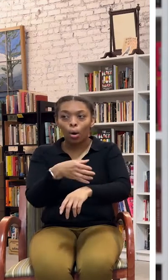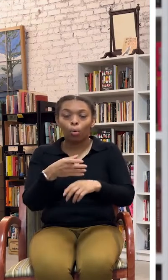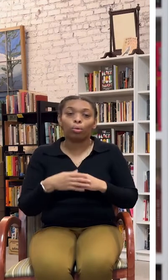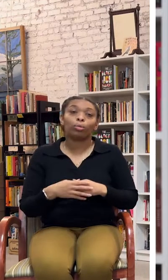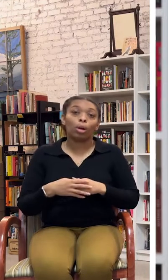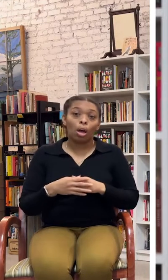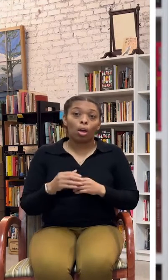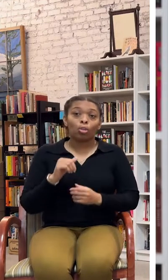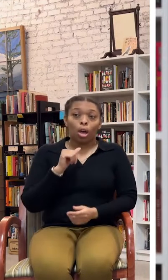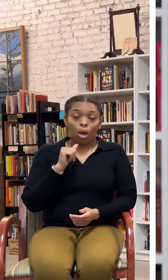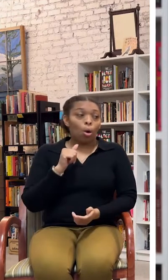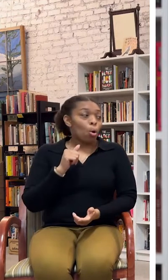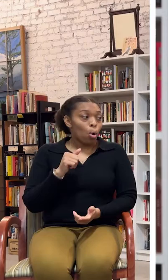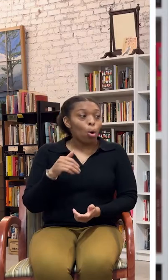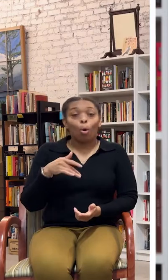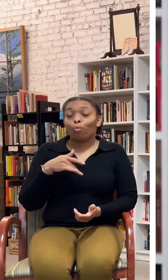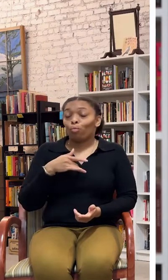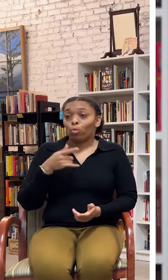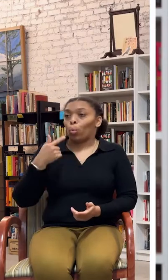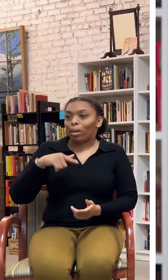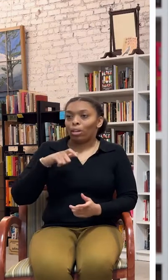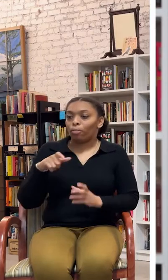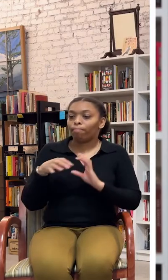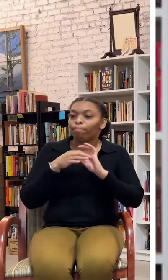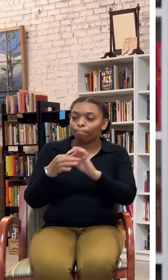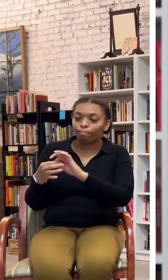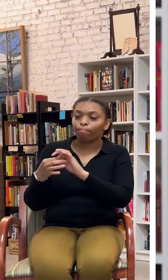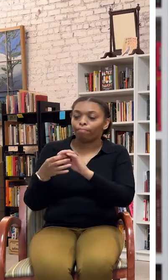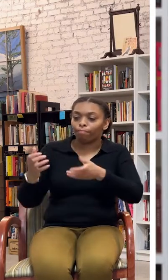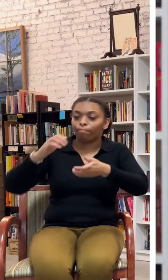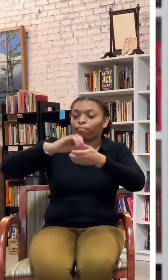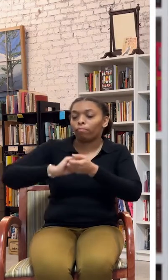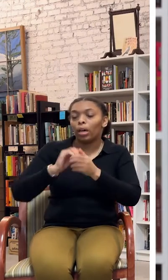moment that we have to come together, and that part of the coming together,